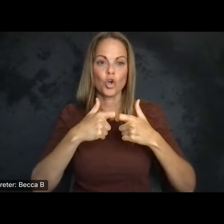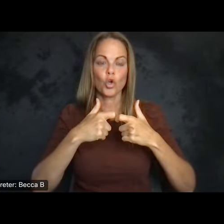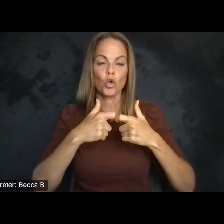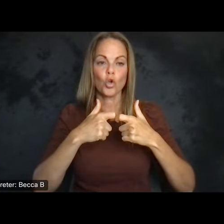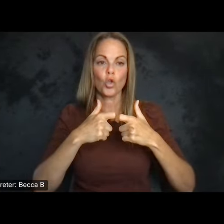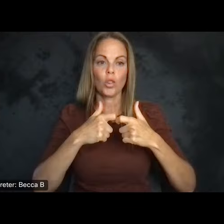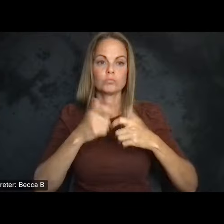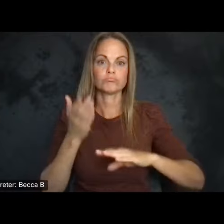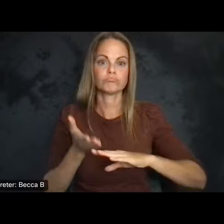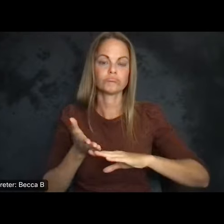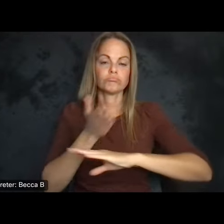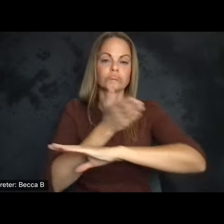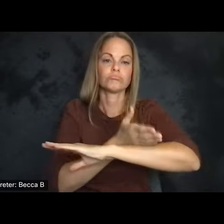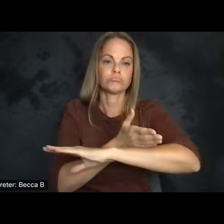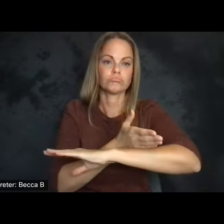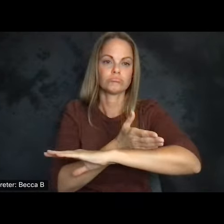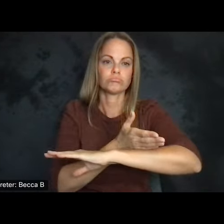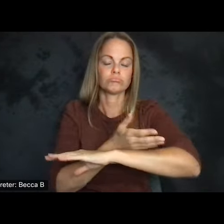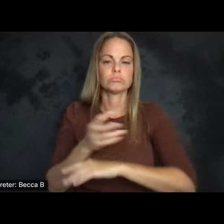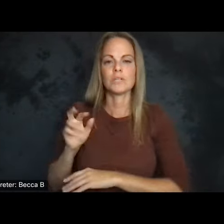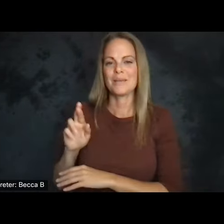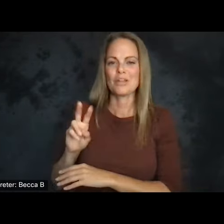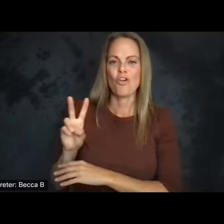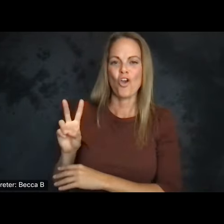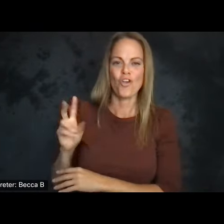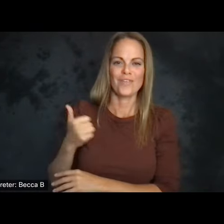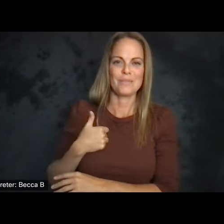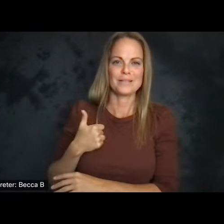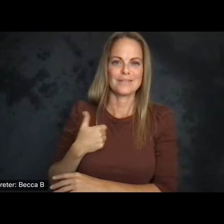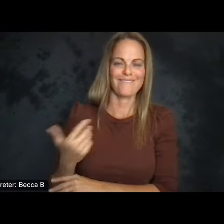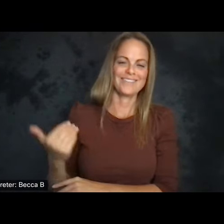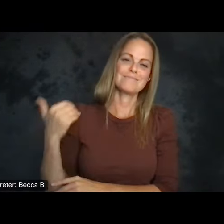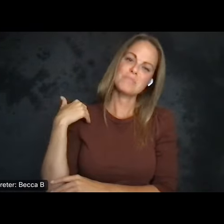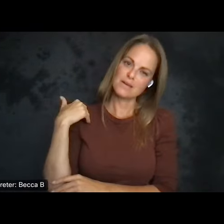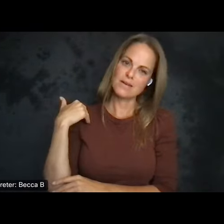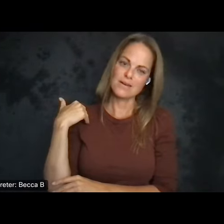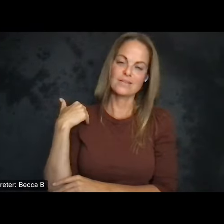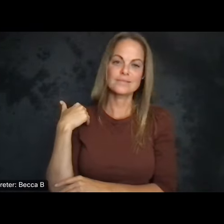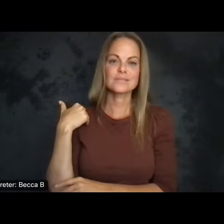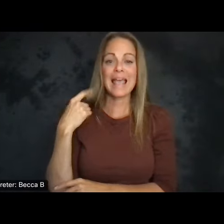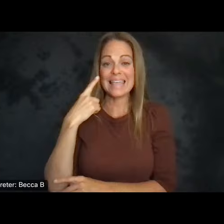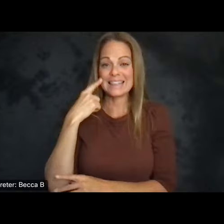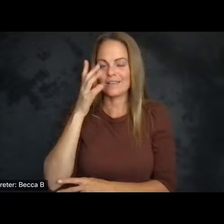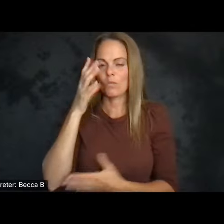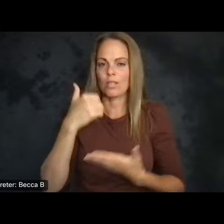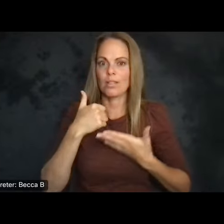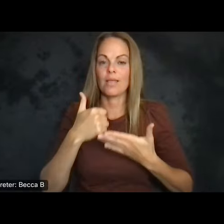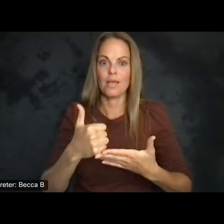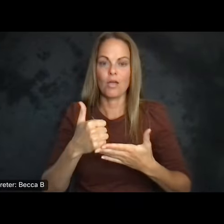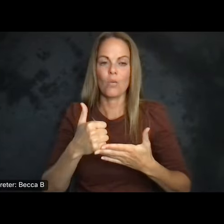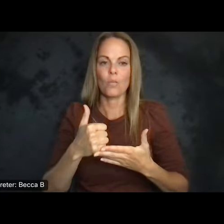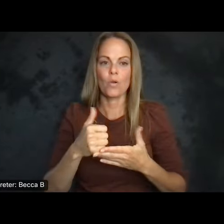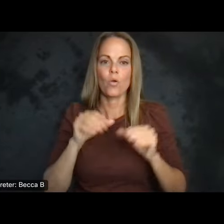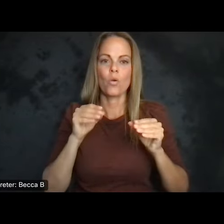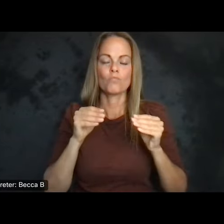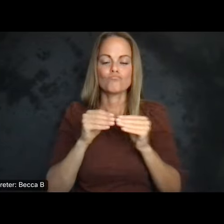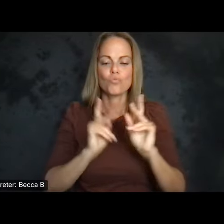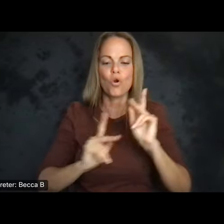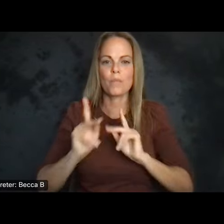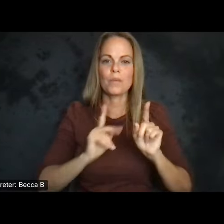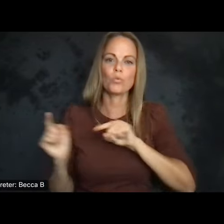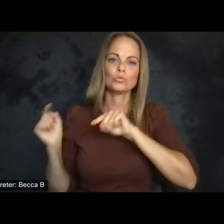I've been an RVer in the past, and I think that will help get more people, especially out of state, that